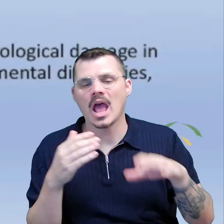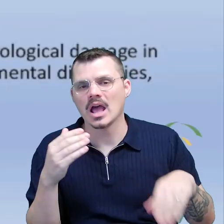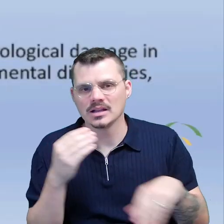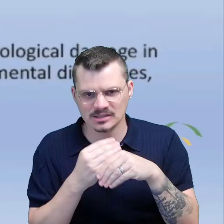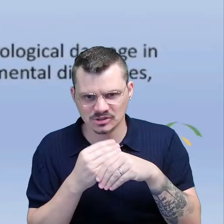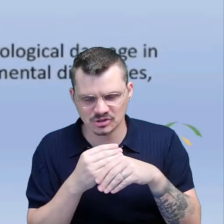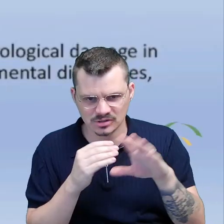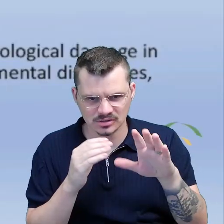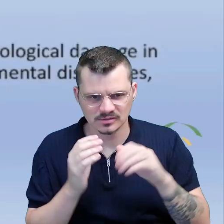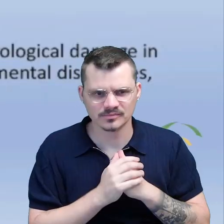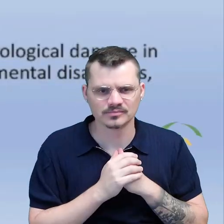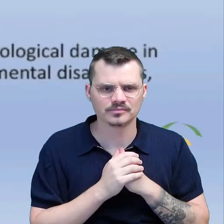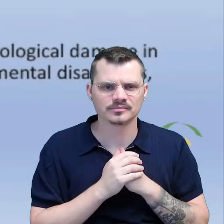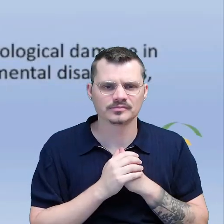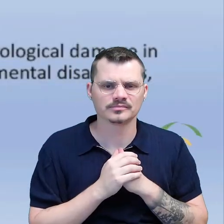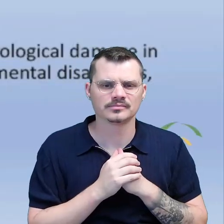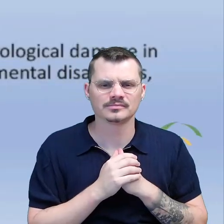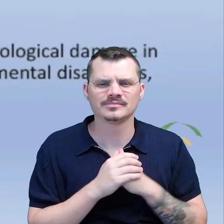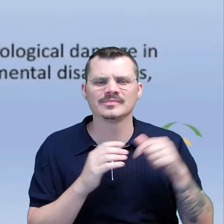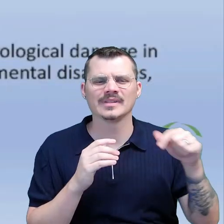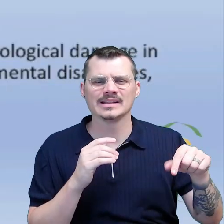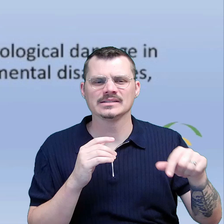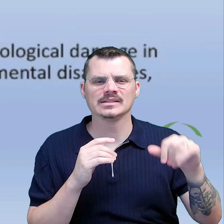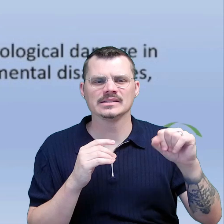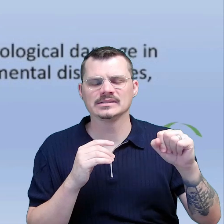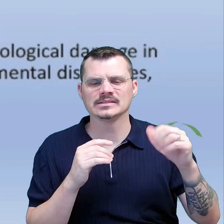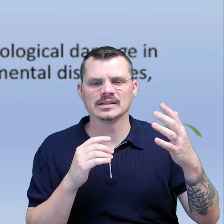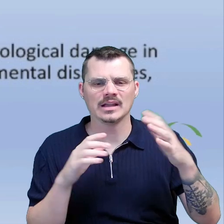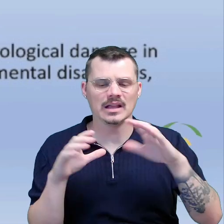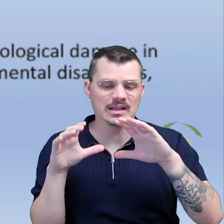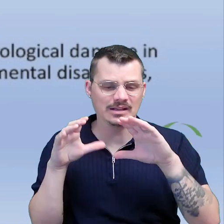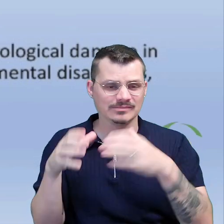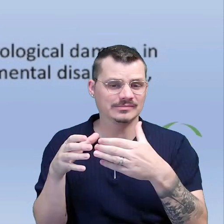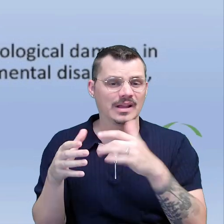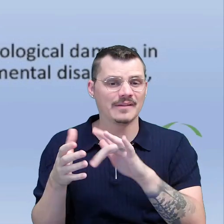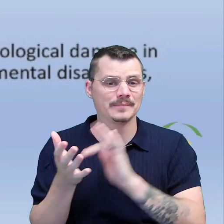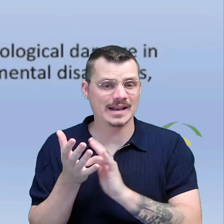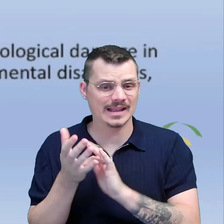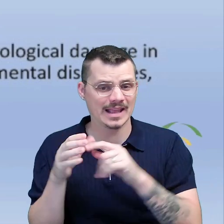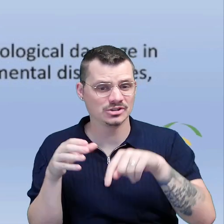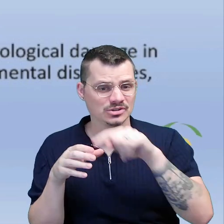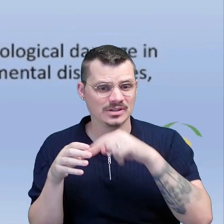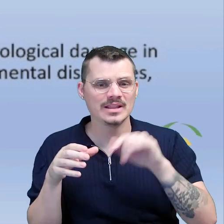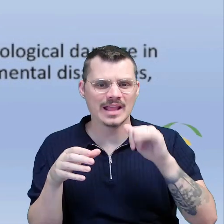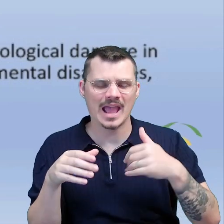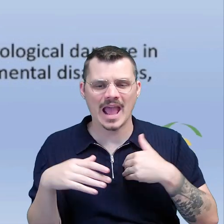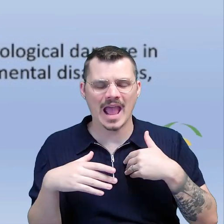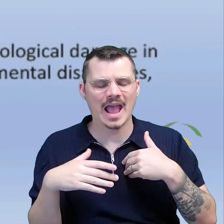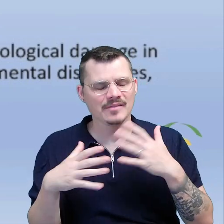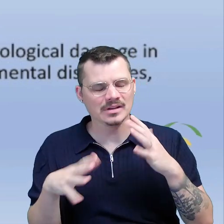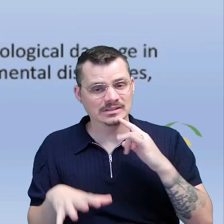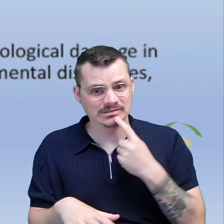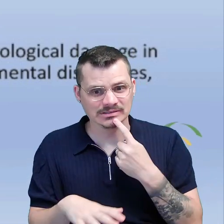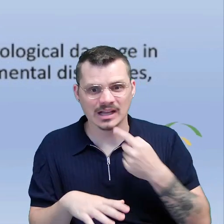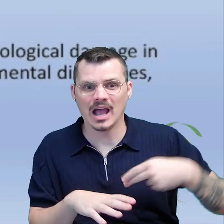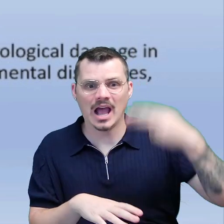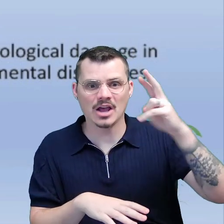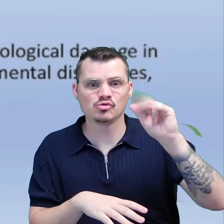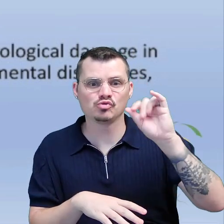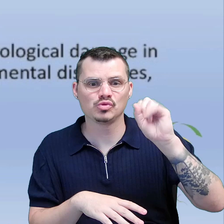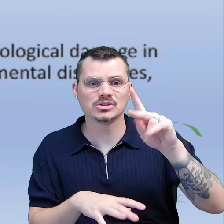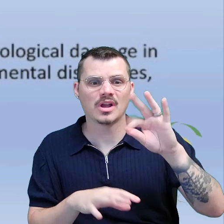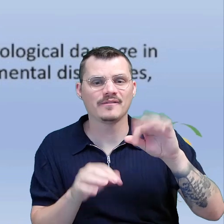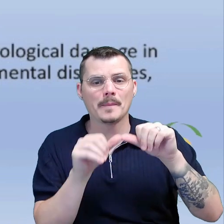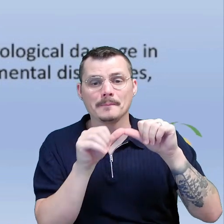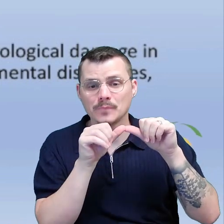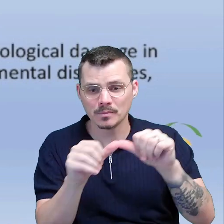addition, this is a class of medicines that carries an extremely high risk of